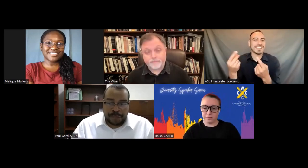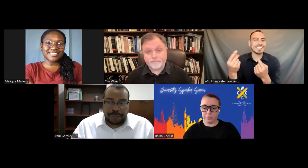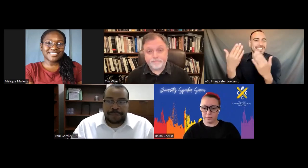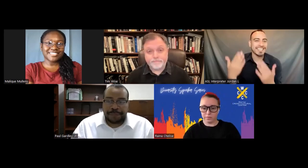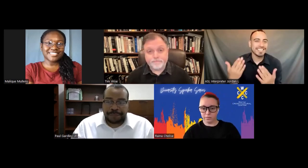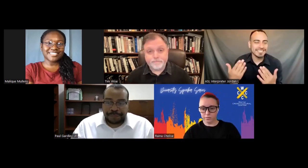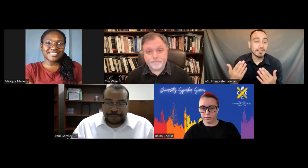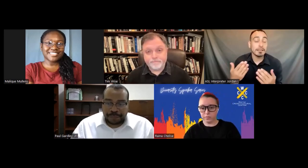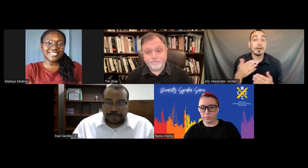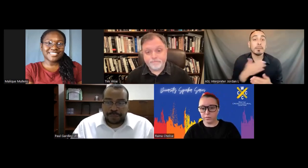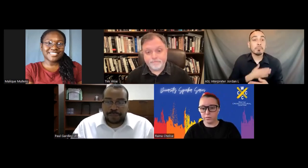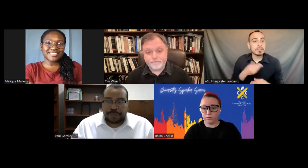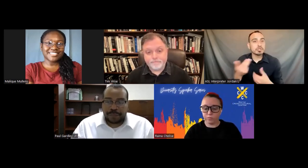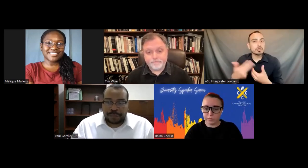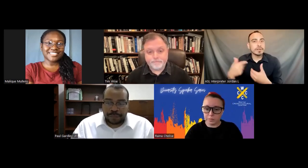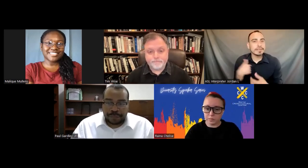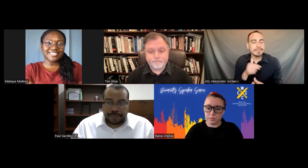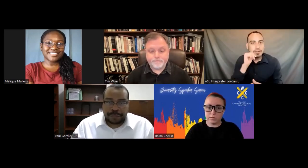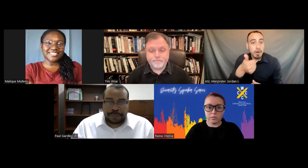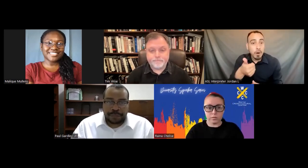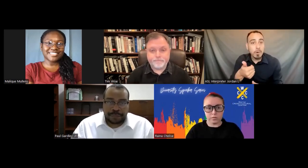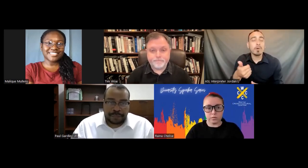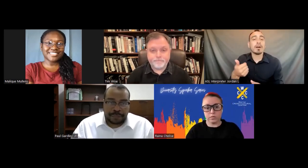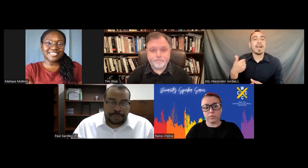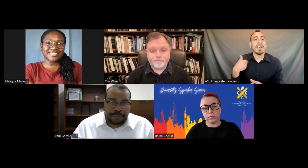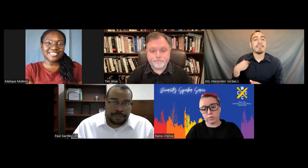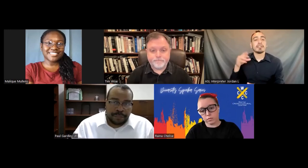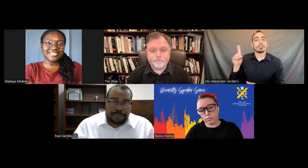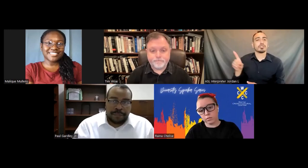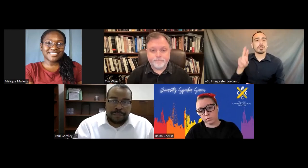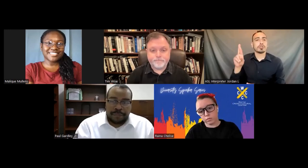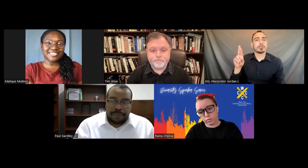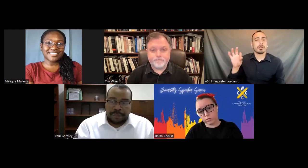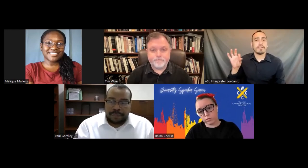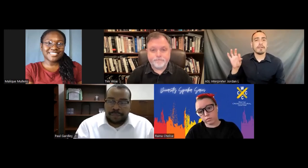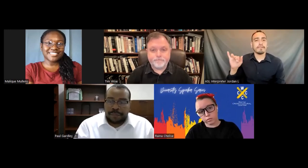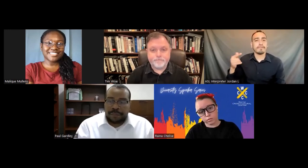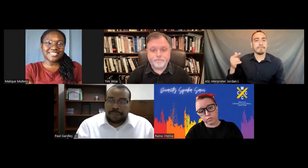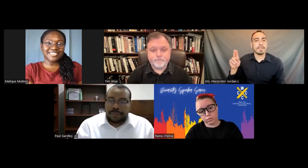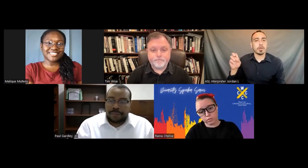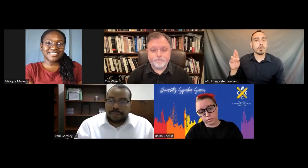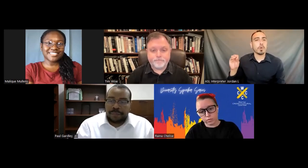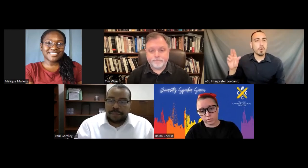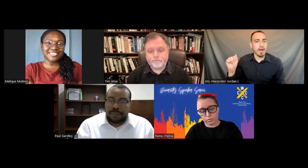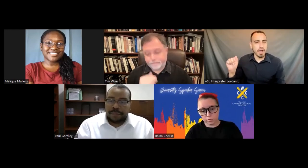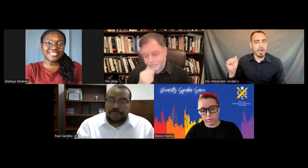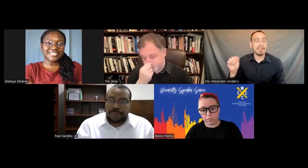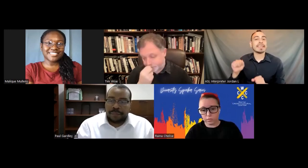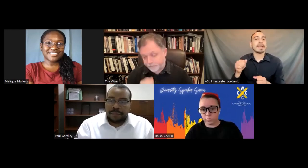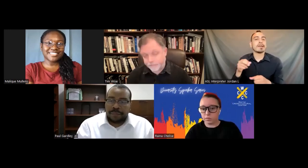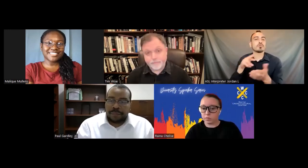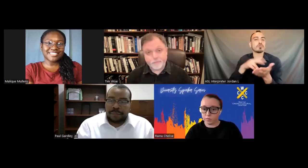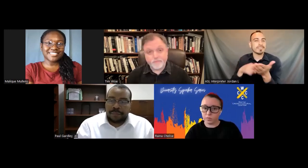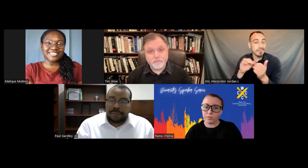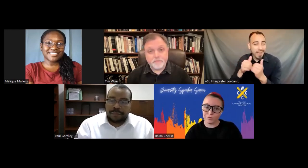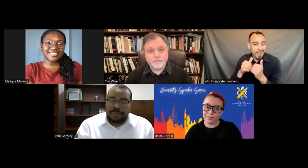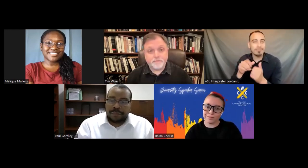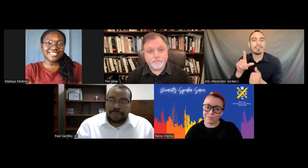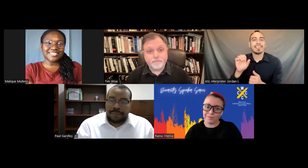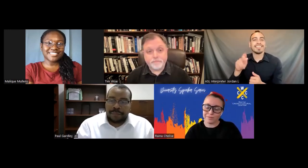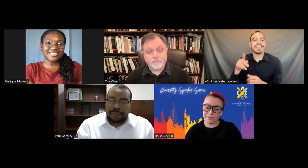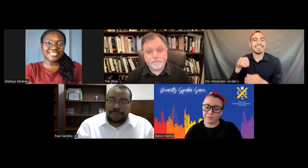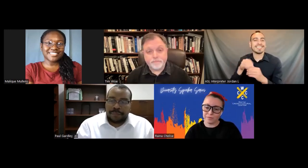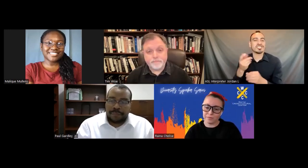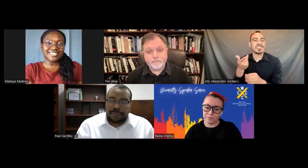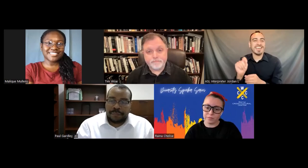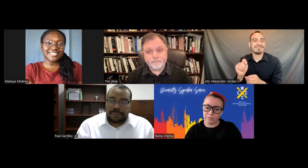our next diversity speaker series with Dr. Yomaira Figueroa. You can register using the link in the chat that Ms. Carolina